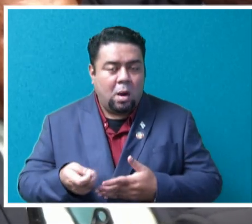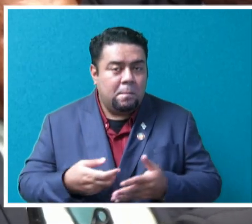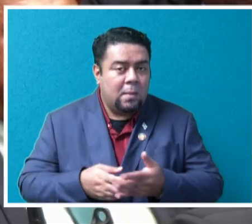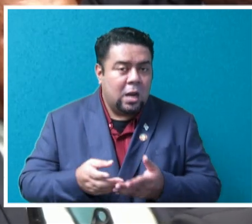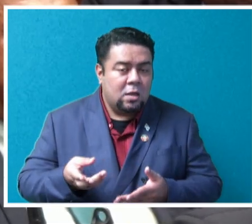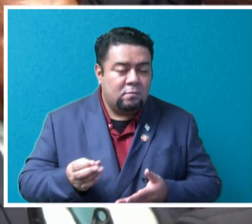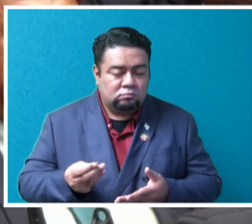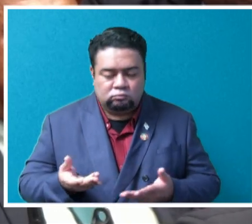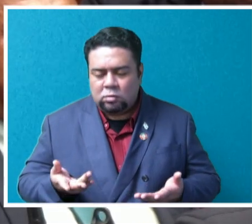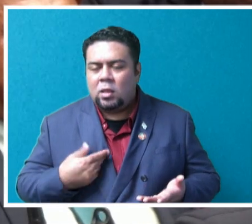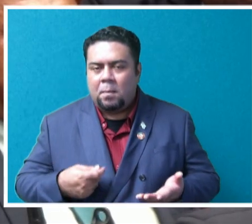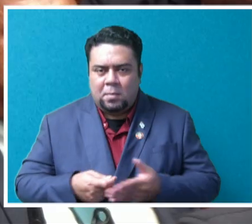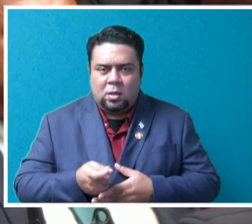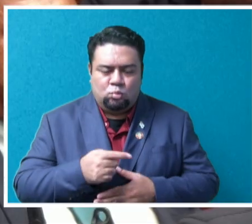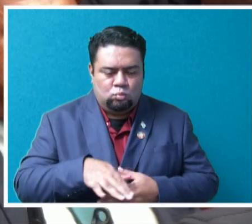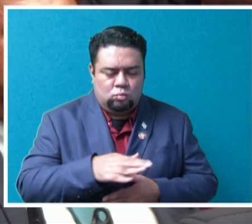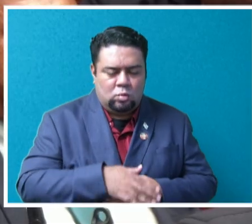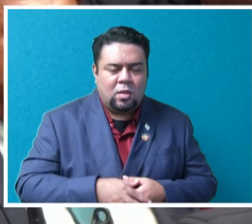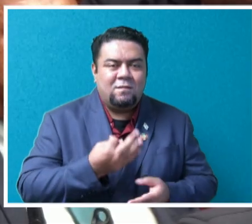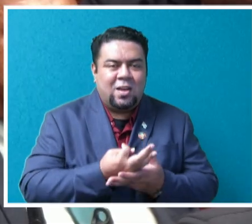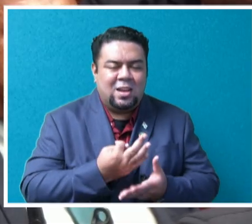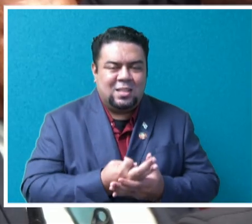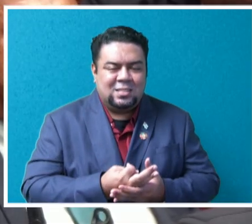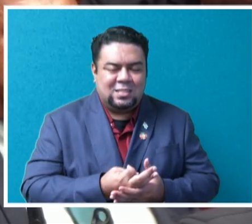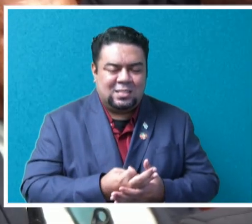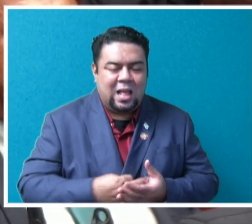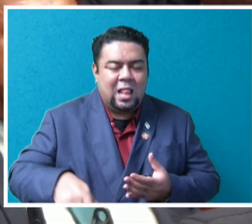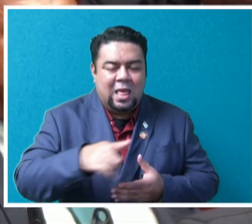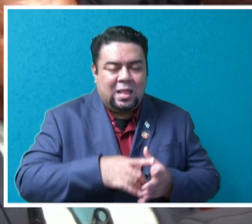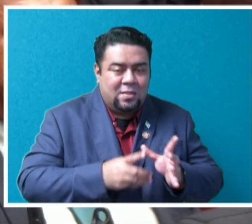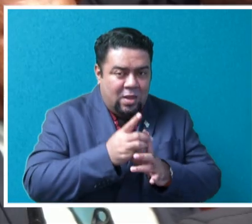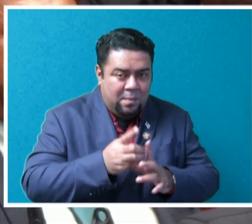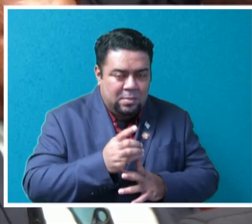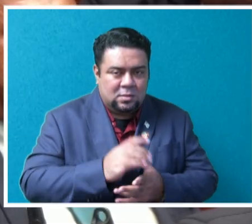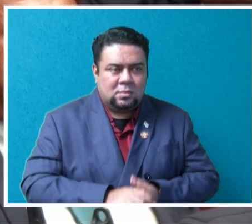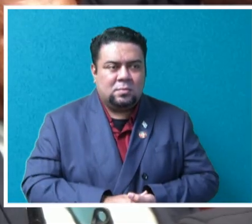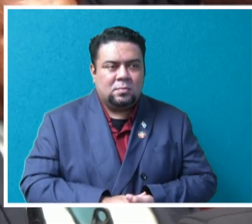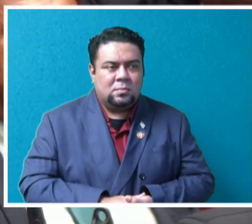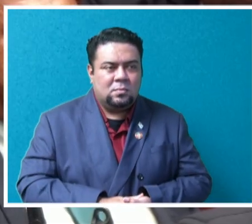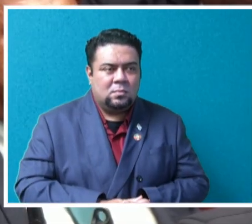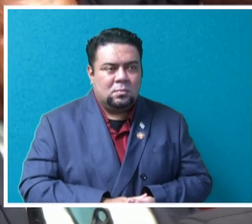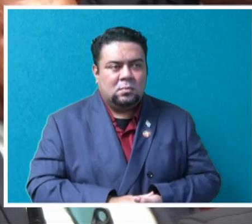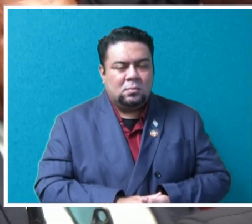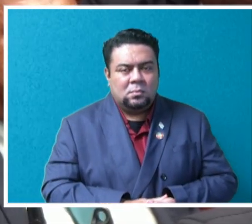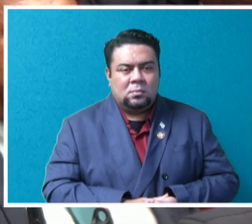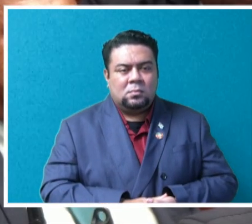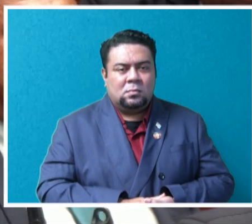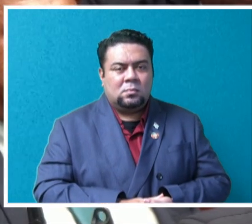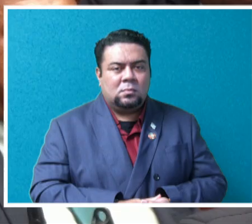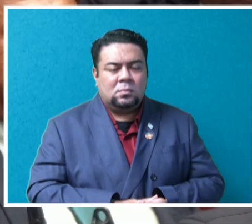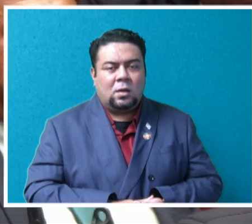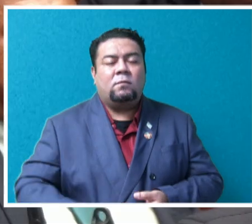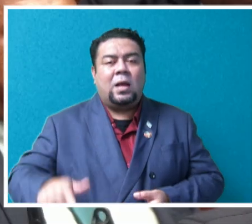finance land development and property investments, supporting entrepreneurial ventures of